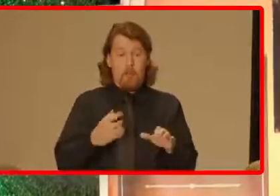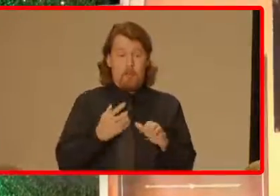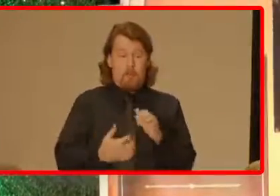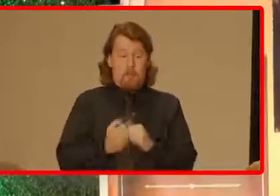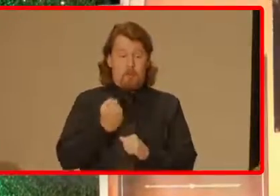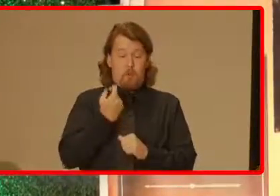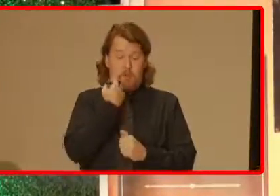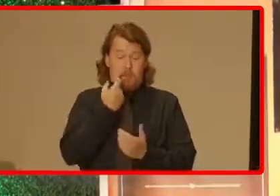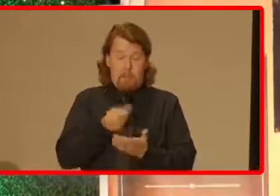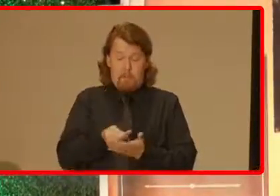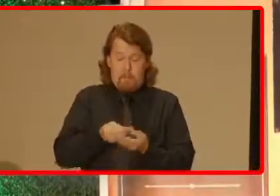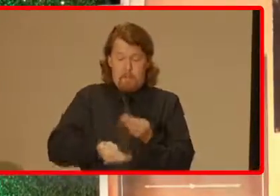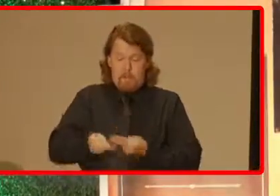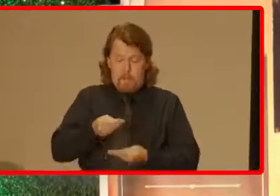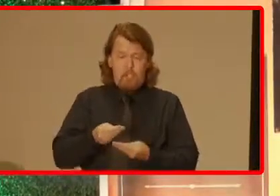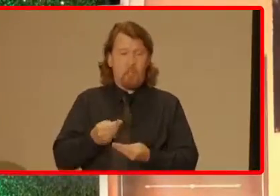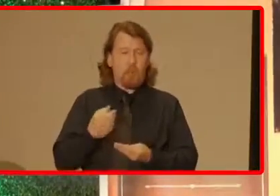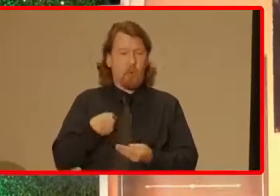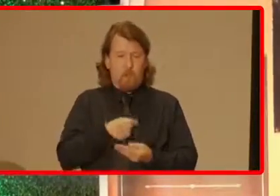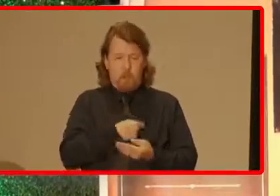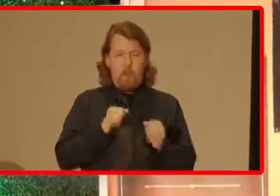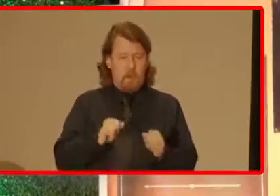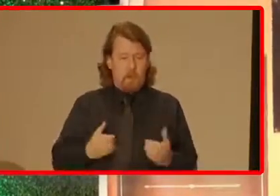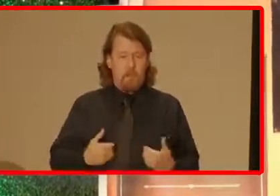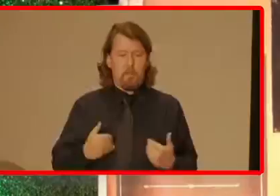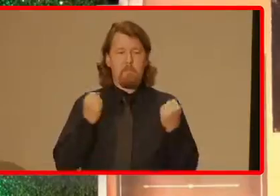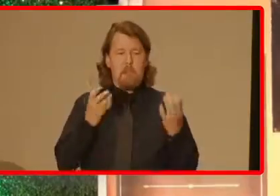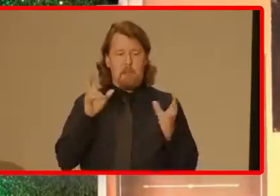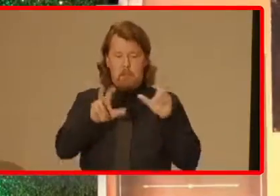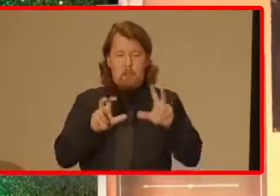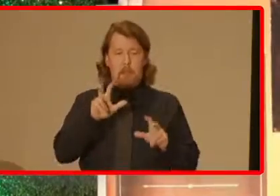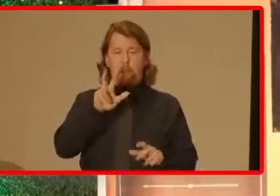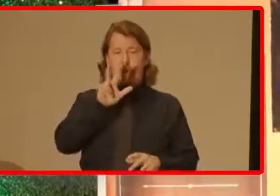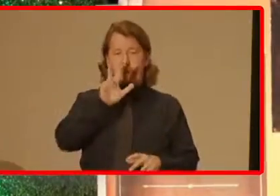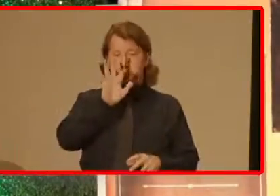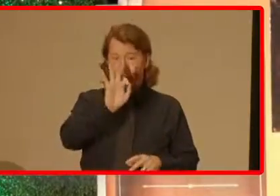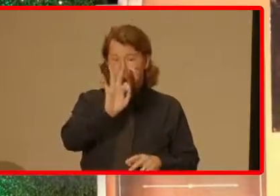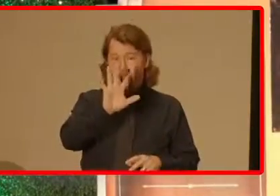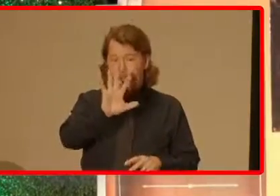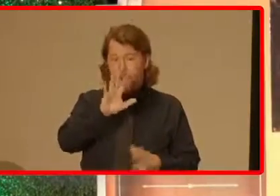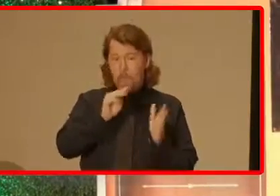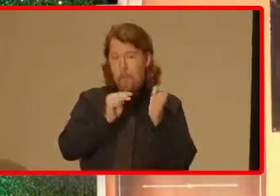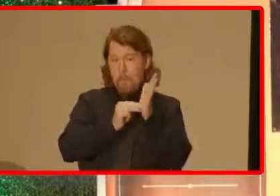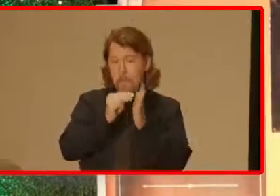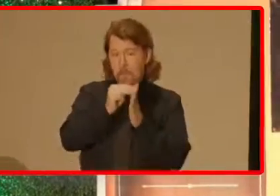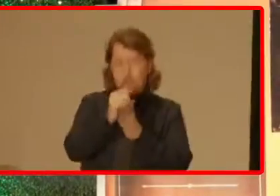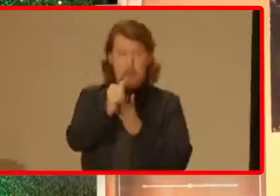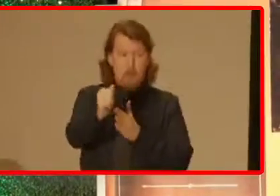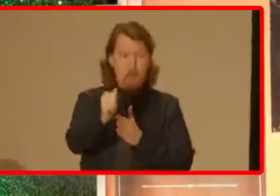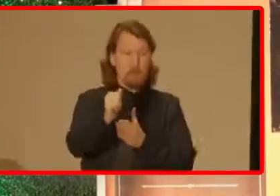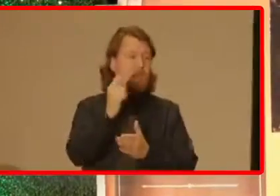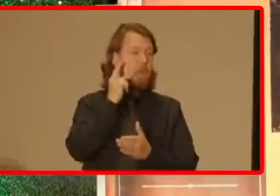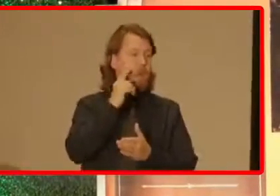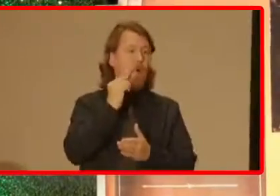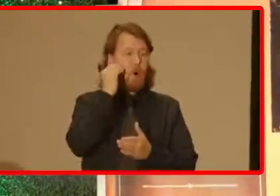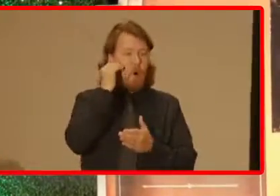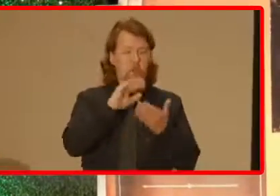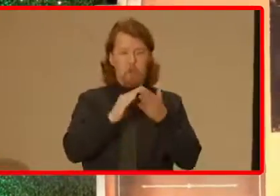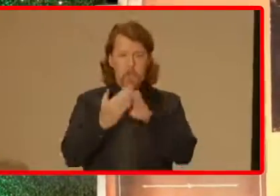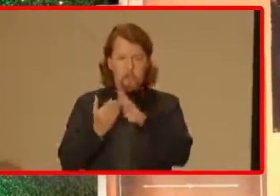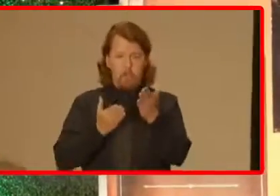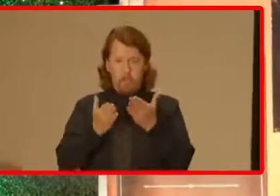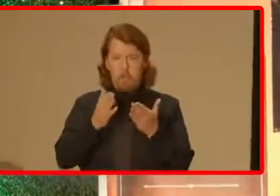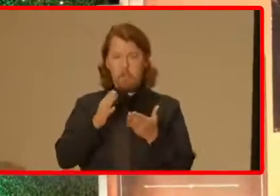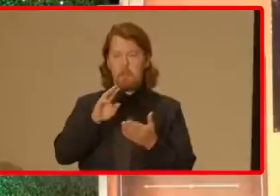budget, we were able to have a lot of different investments, $95 million to offer home and community-based services Medicaid